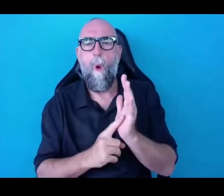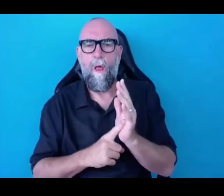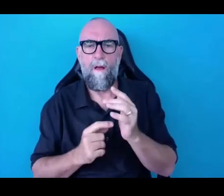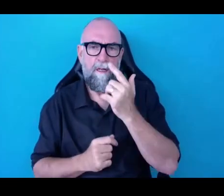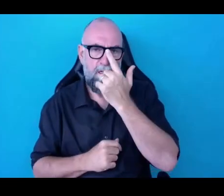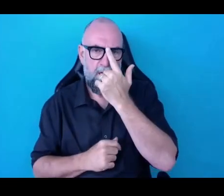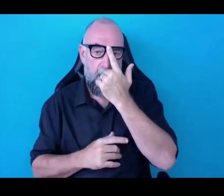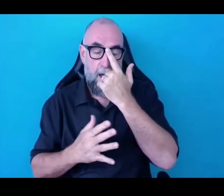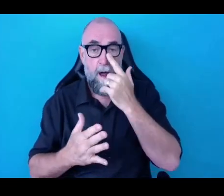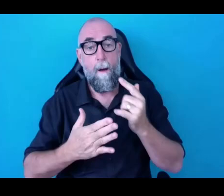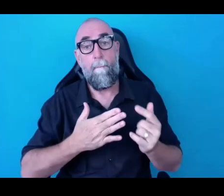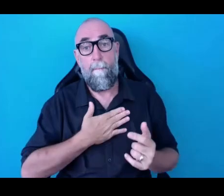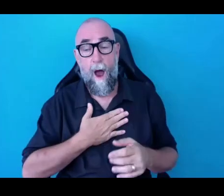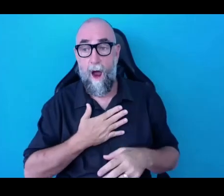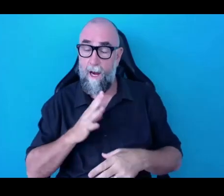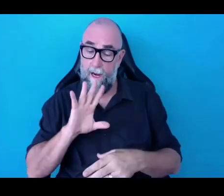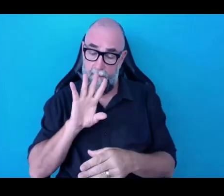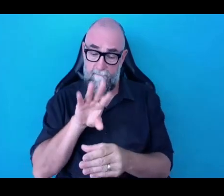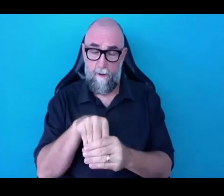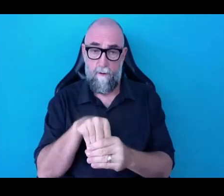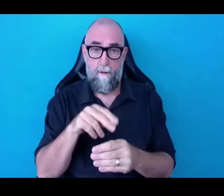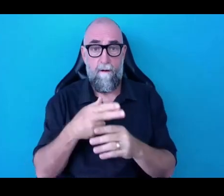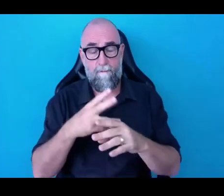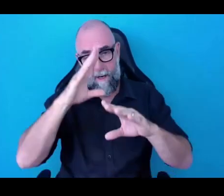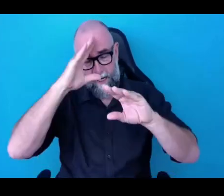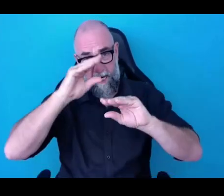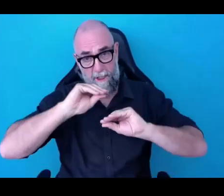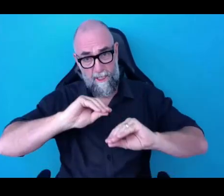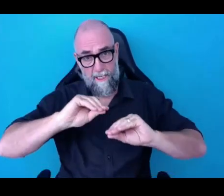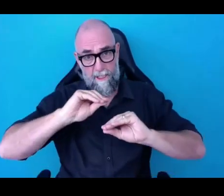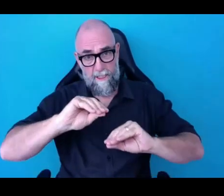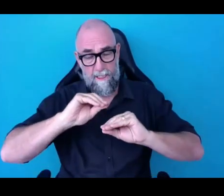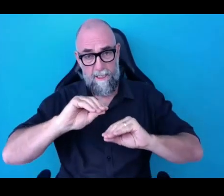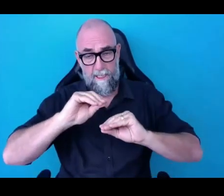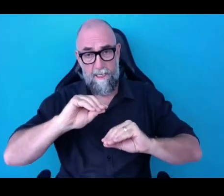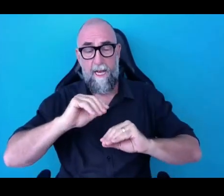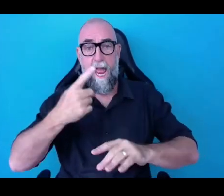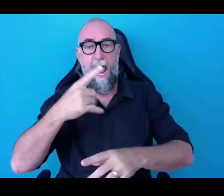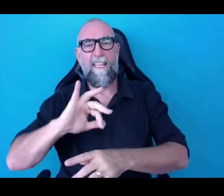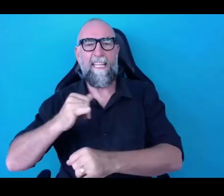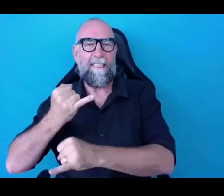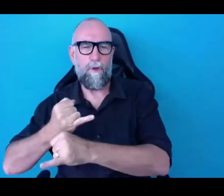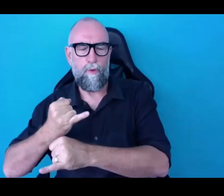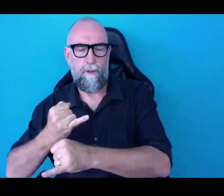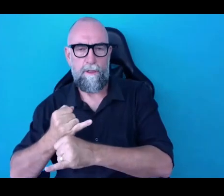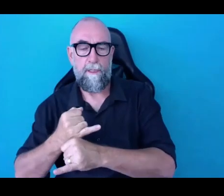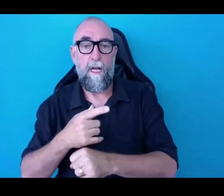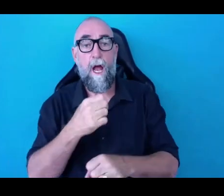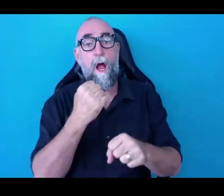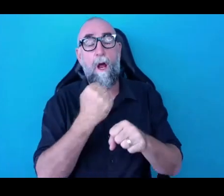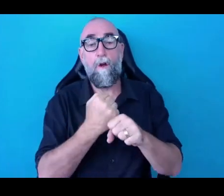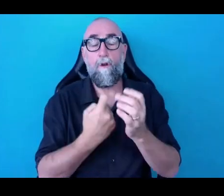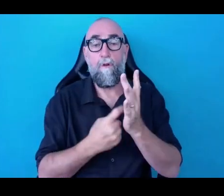with the education and institutional system, particularly with Griffith, which is very close, is that they made